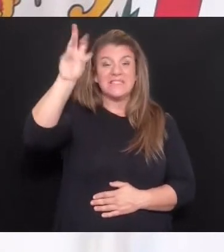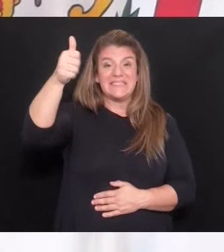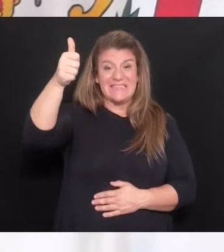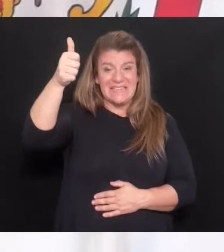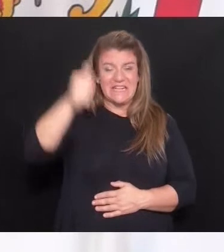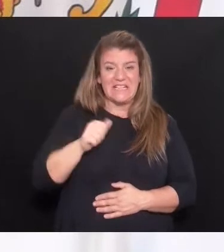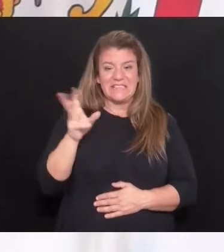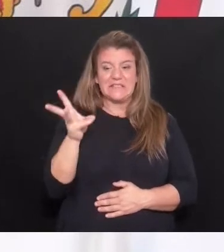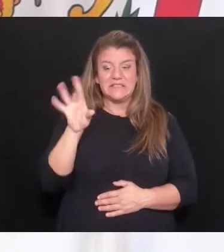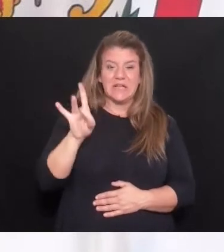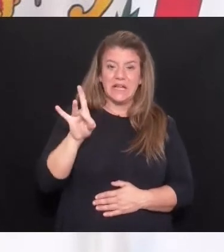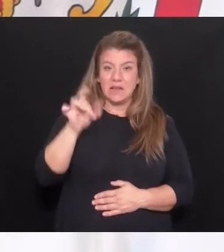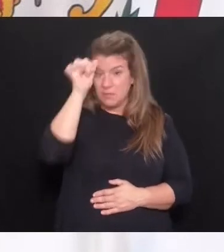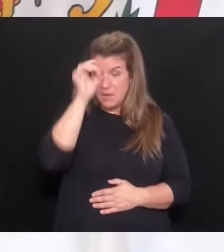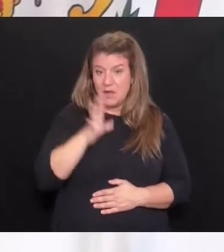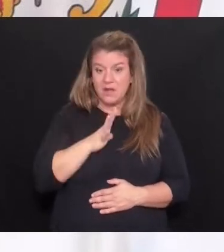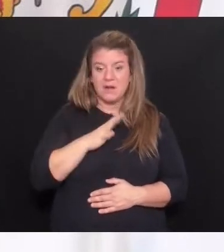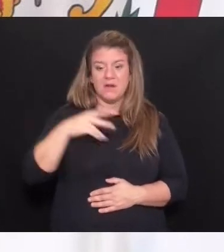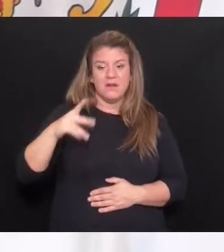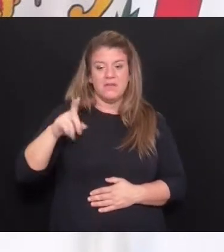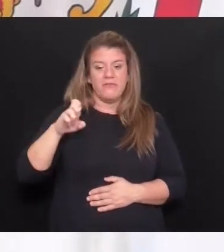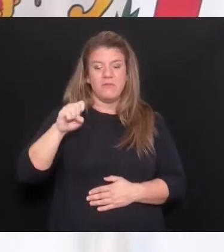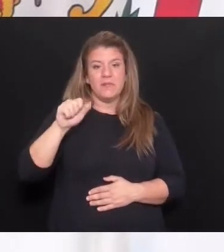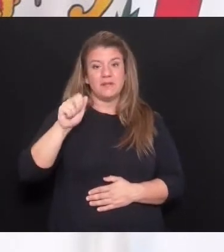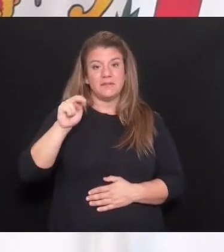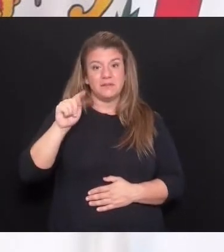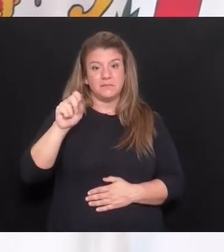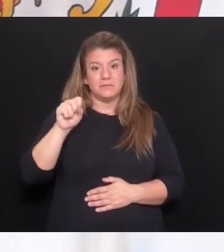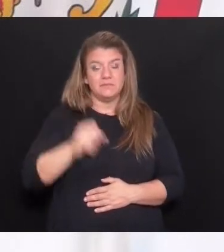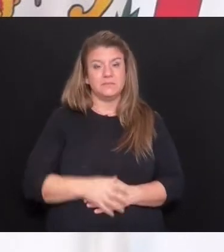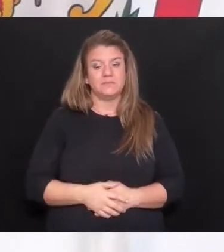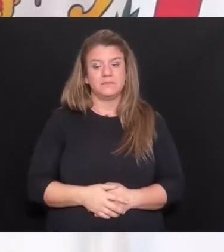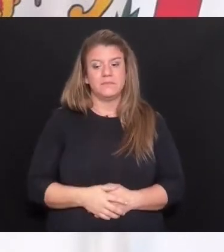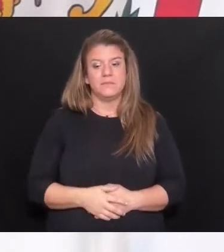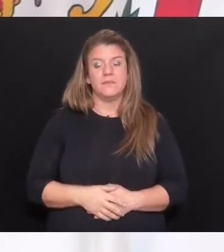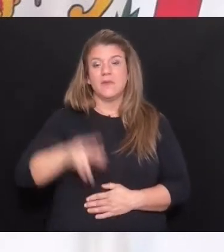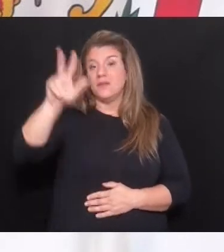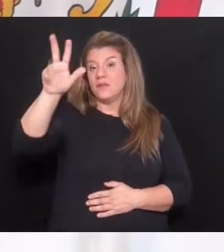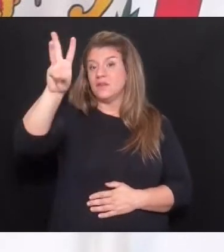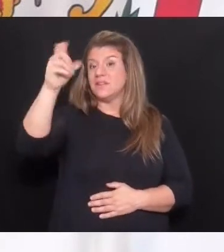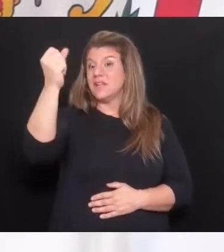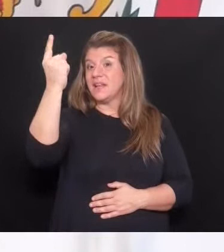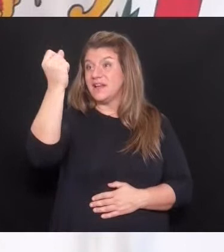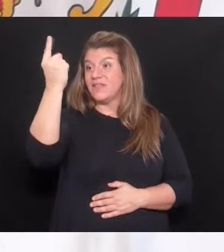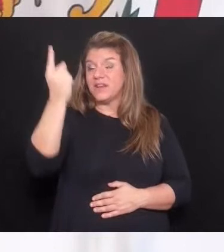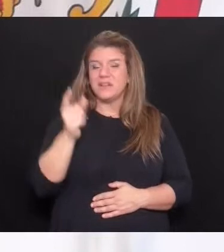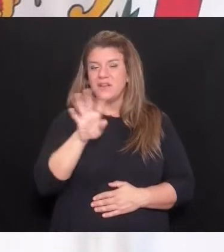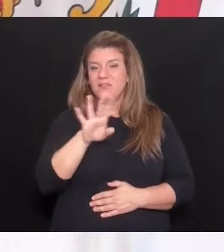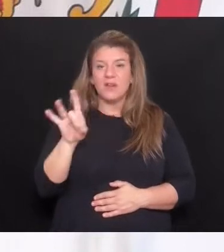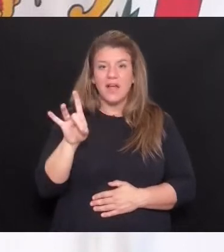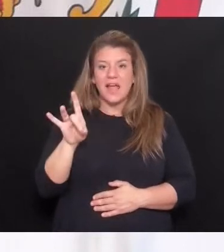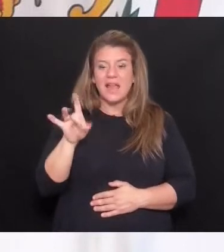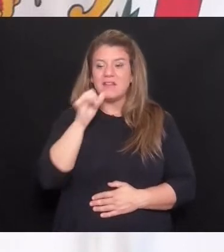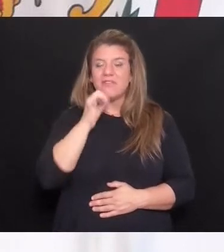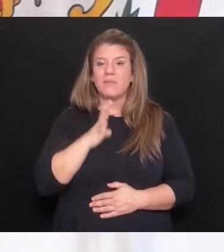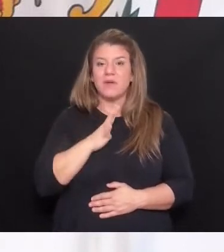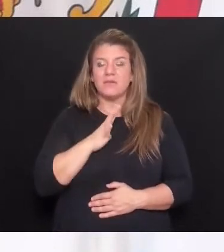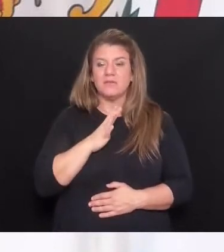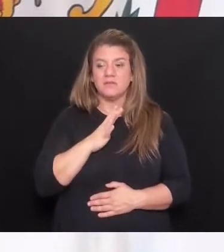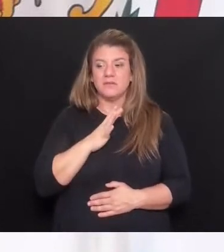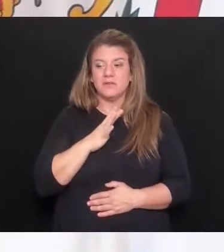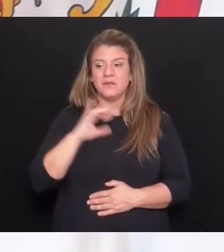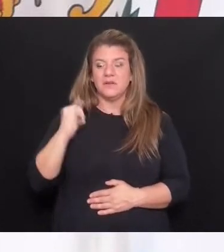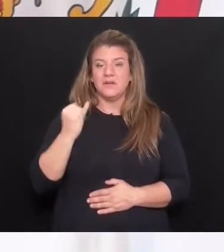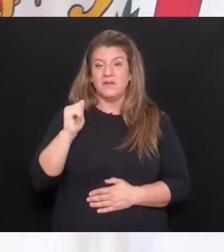is a 68-year-old male from Pleasance County. The 3,611th death is a 48-year-old female